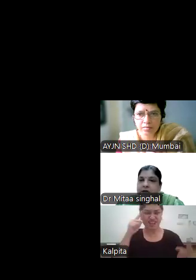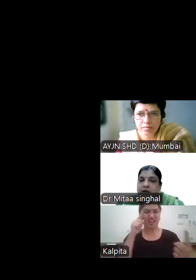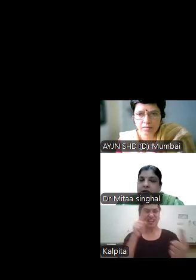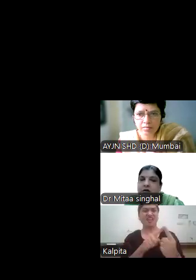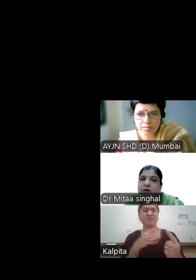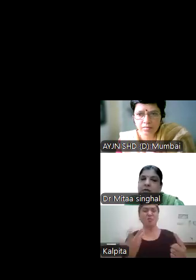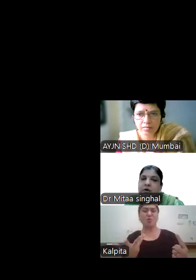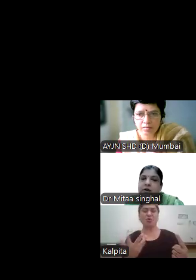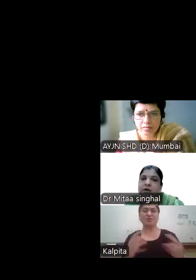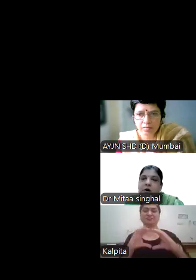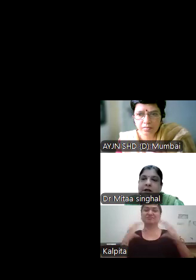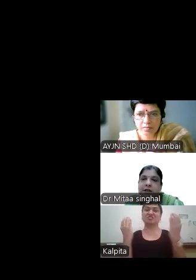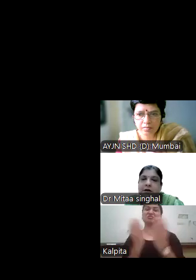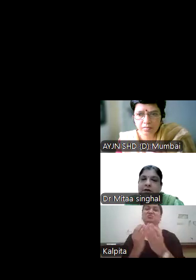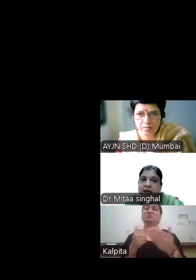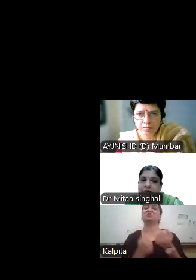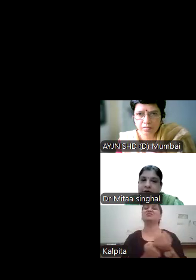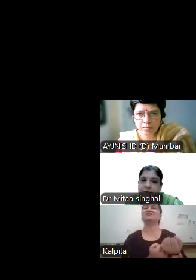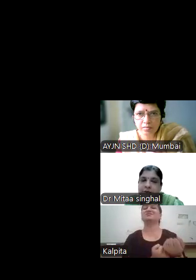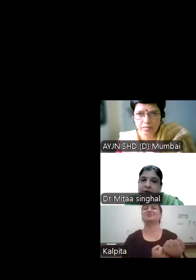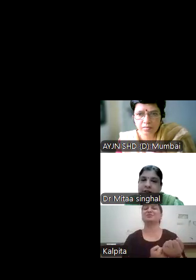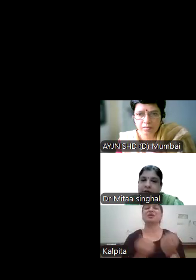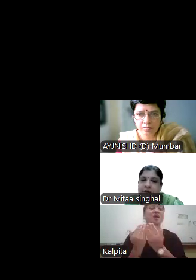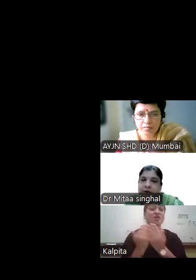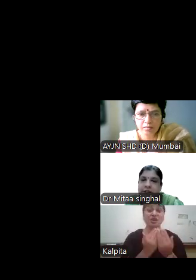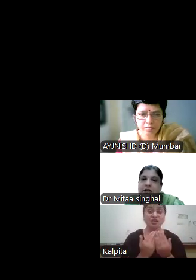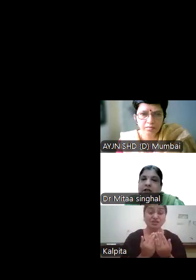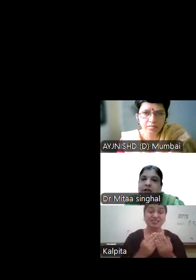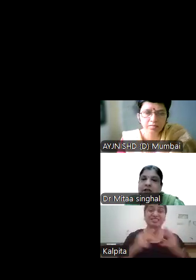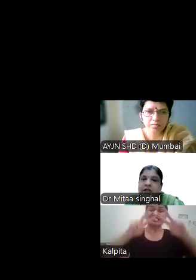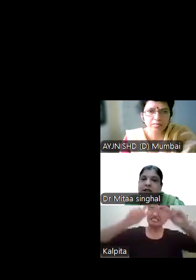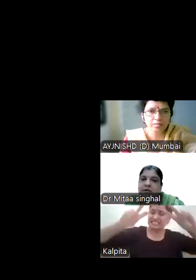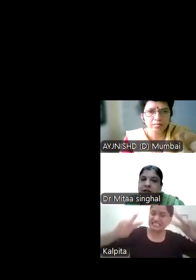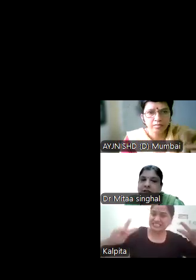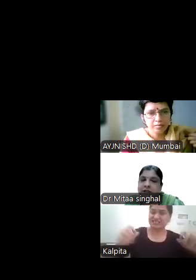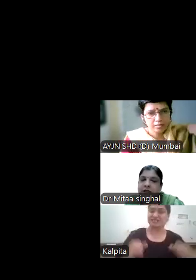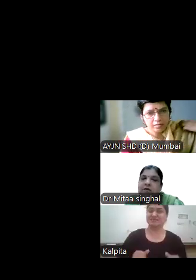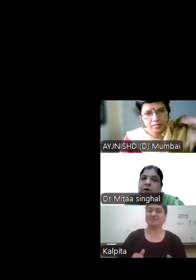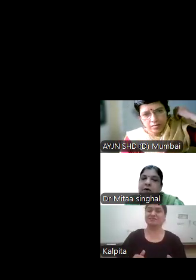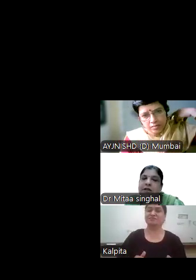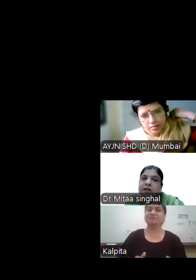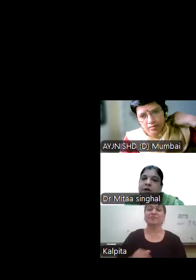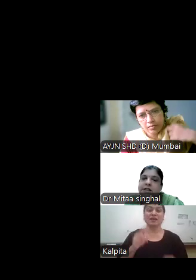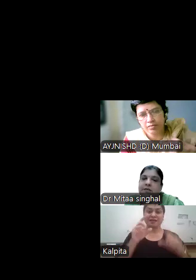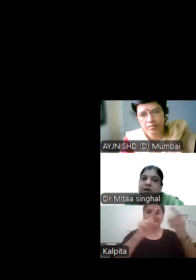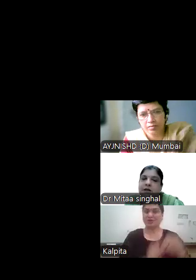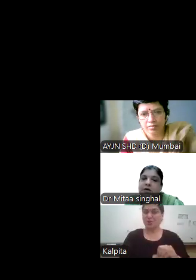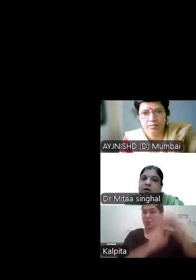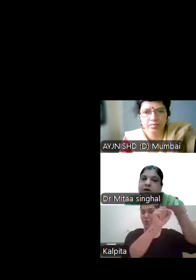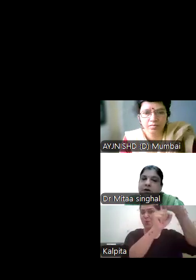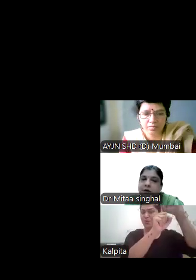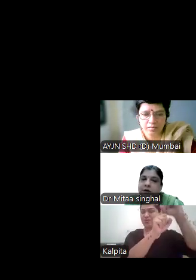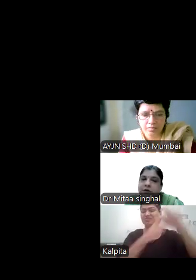community support research to improve the quality of life of people with cerebral palsy. So it is the theme this year for the World CP